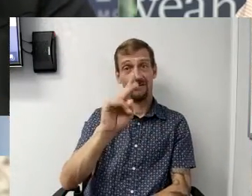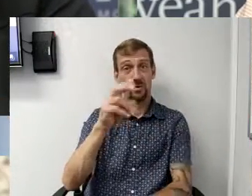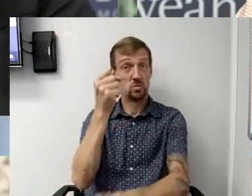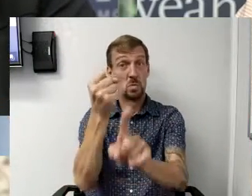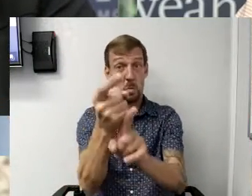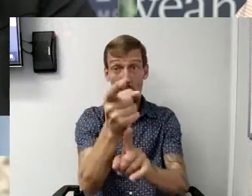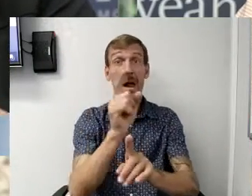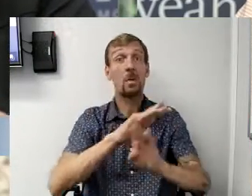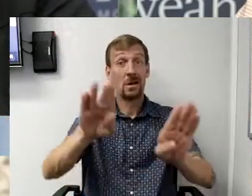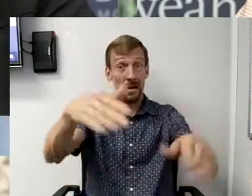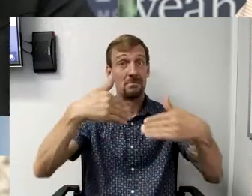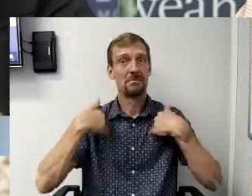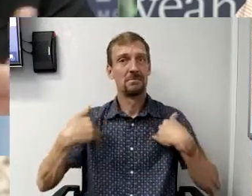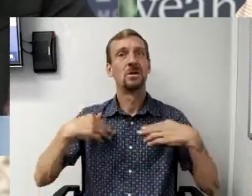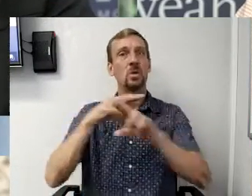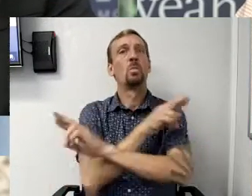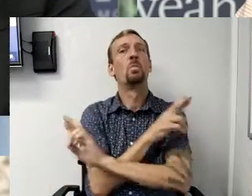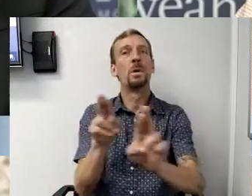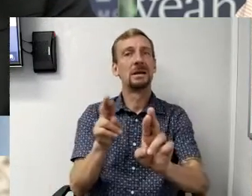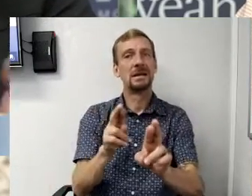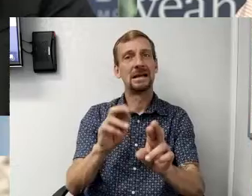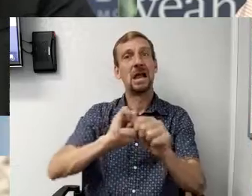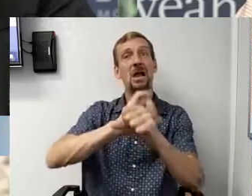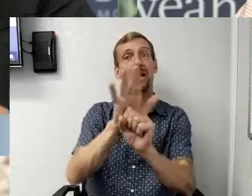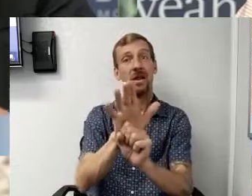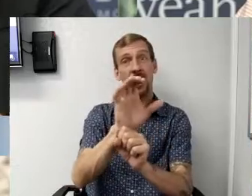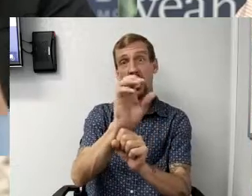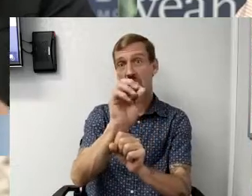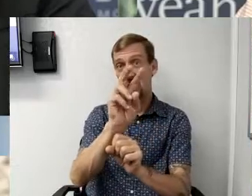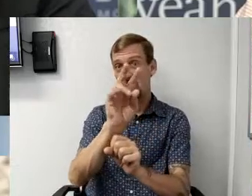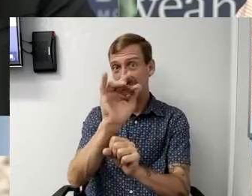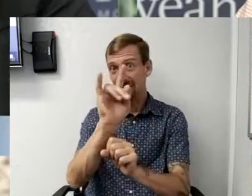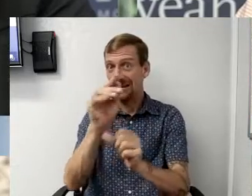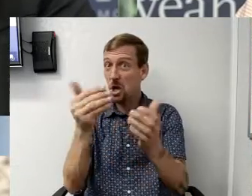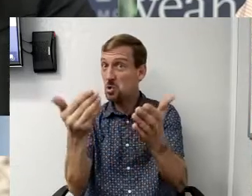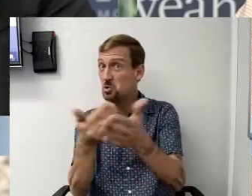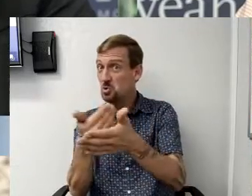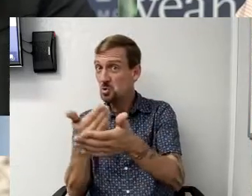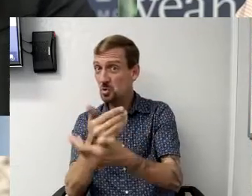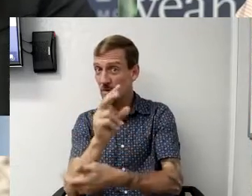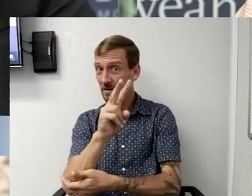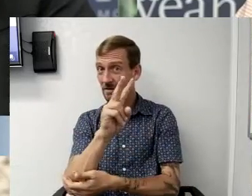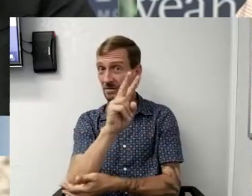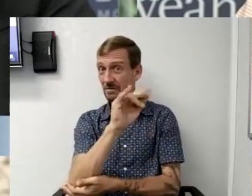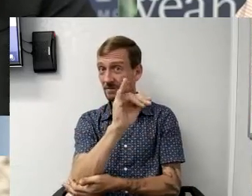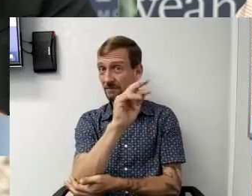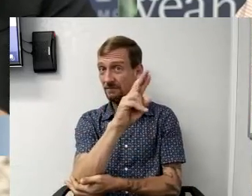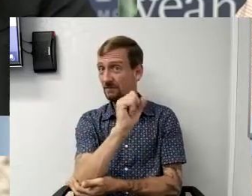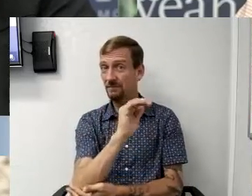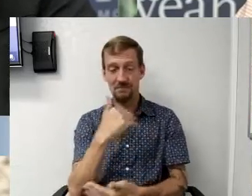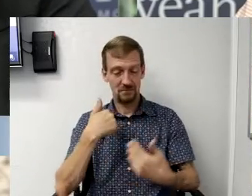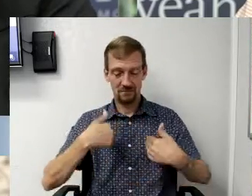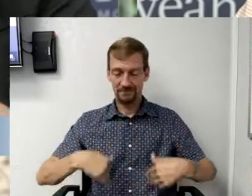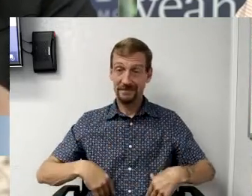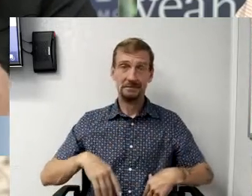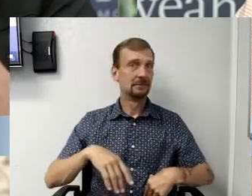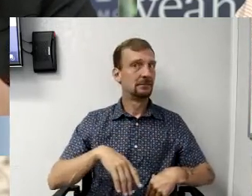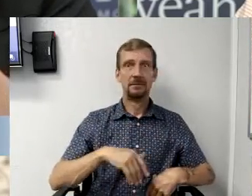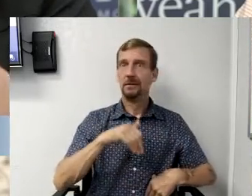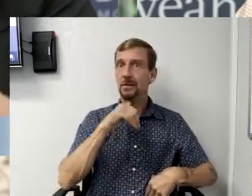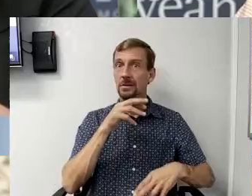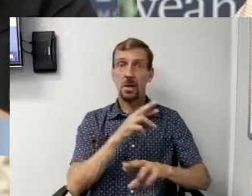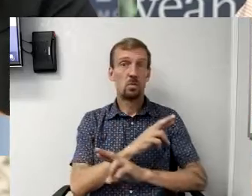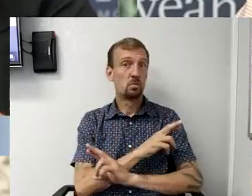bodies are ready to fight it. COVID, novel virus, our bodies are not ready to fight that, and that's